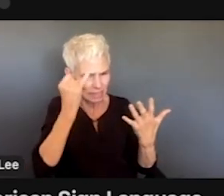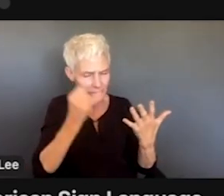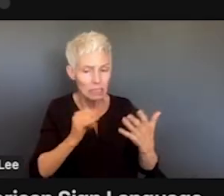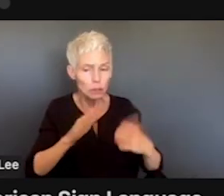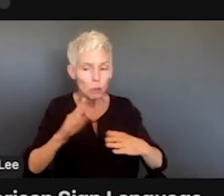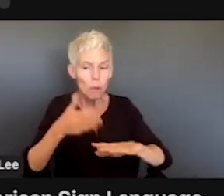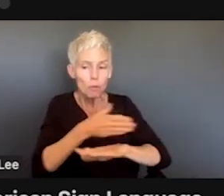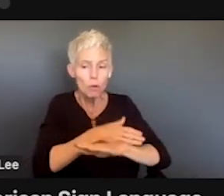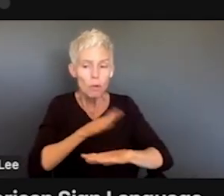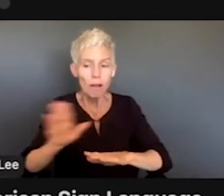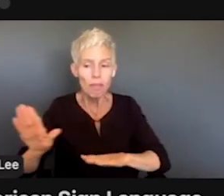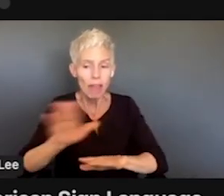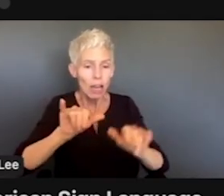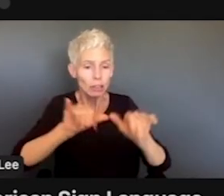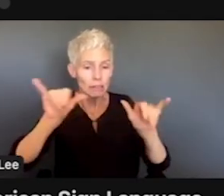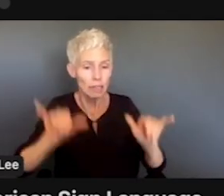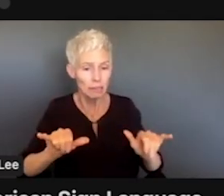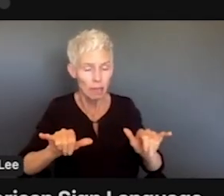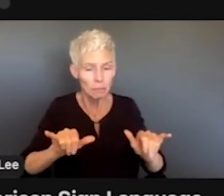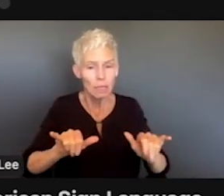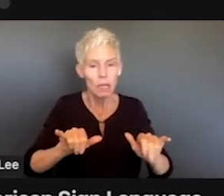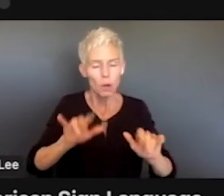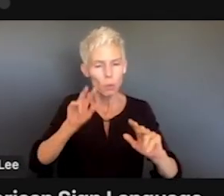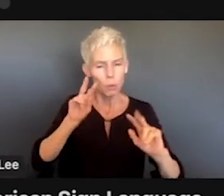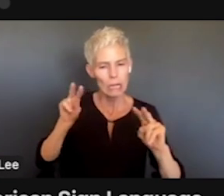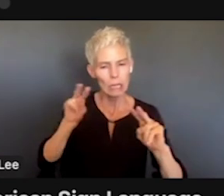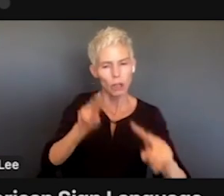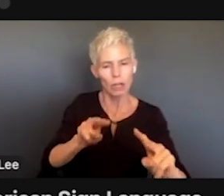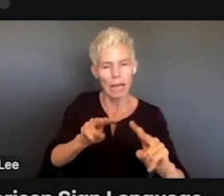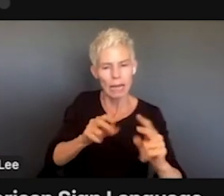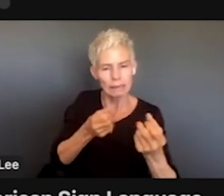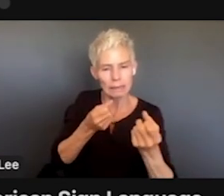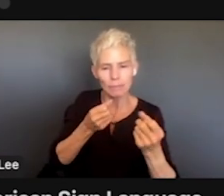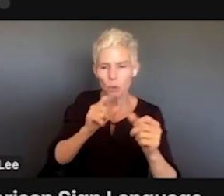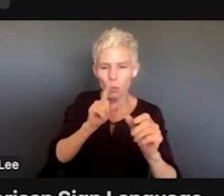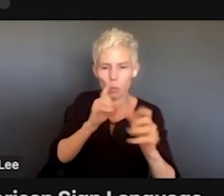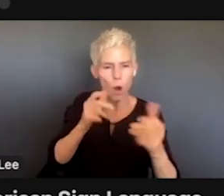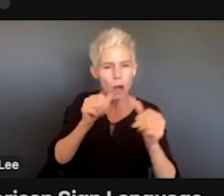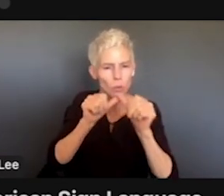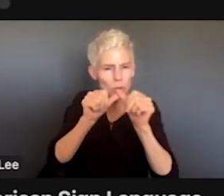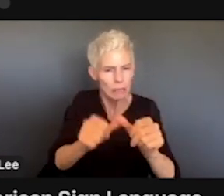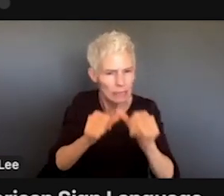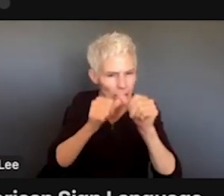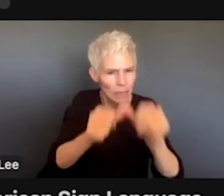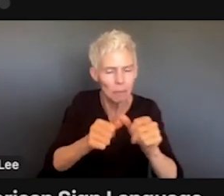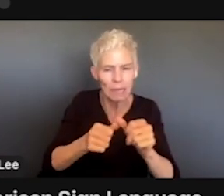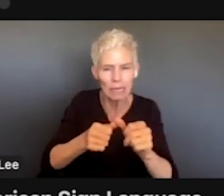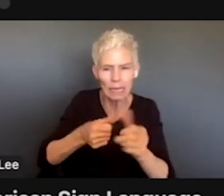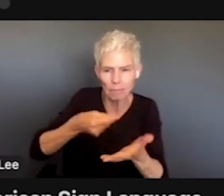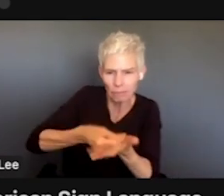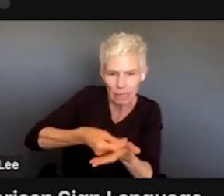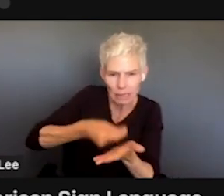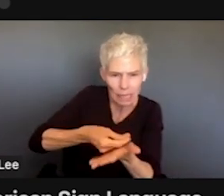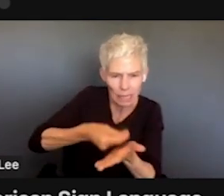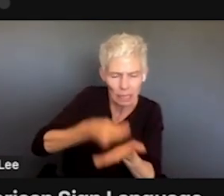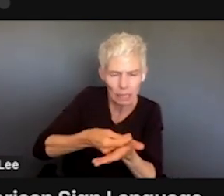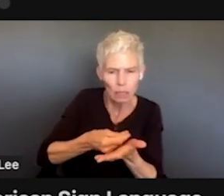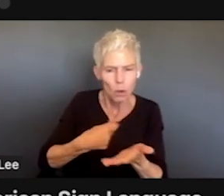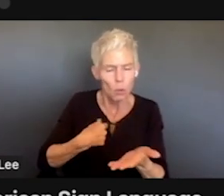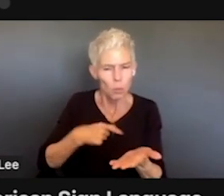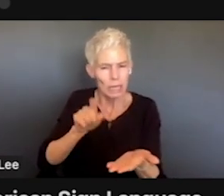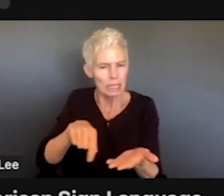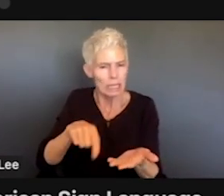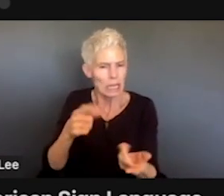looking at sustainability and funding, I also look at what is it that we need in order to sustain